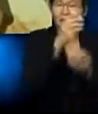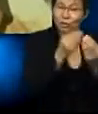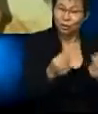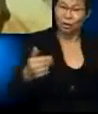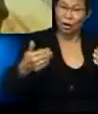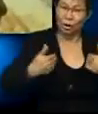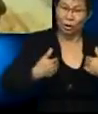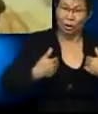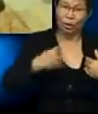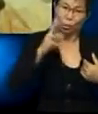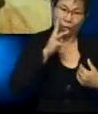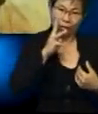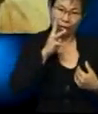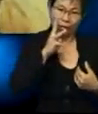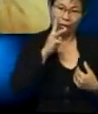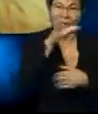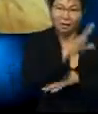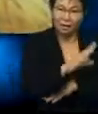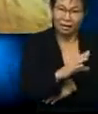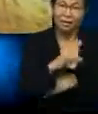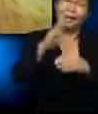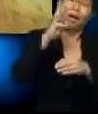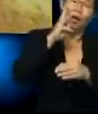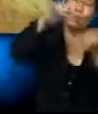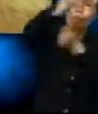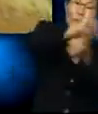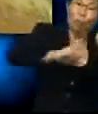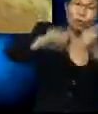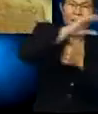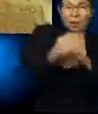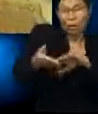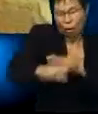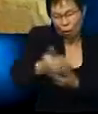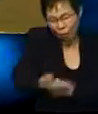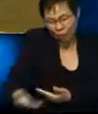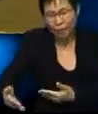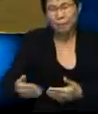Soil contains water, air, and decaying organic matter.